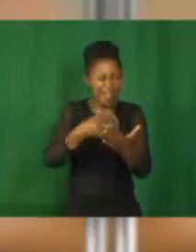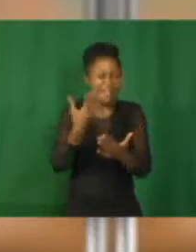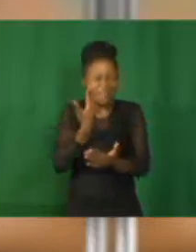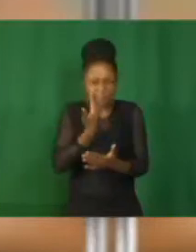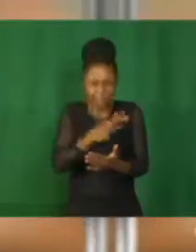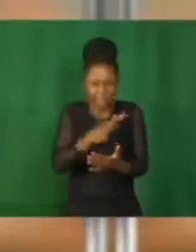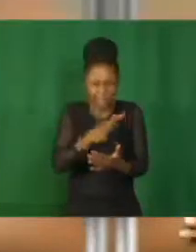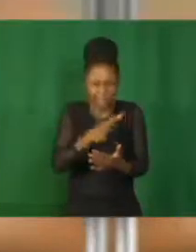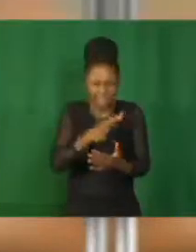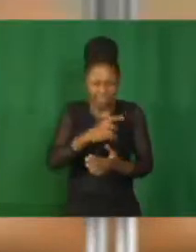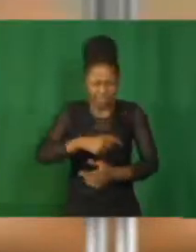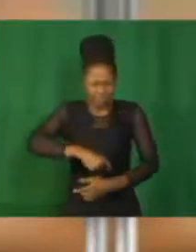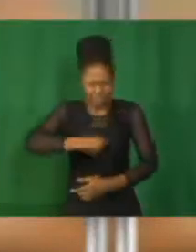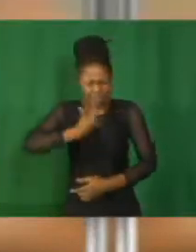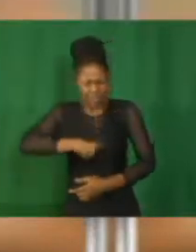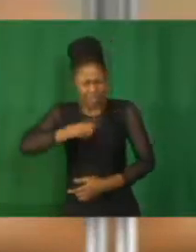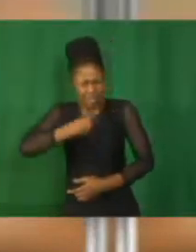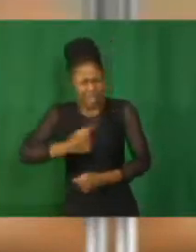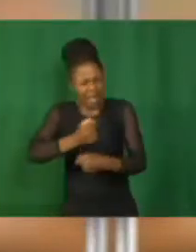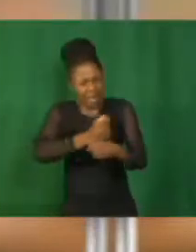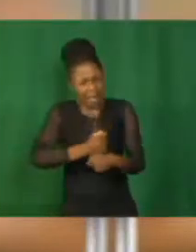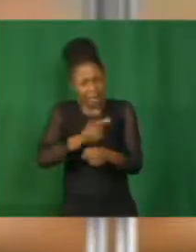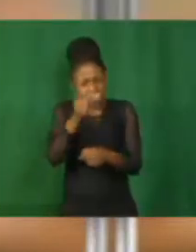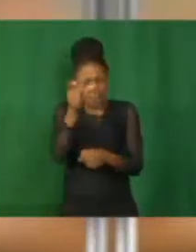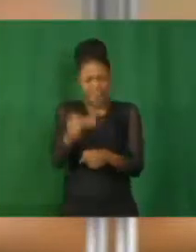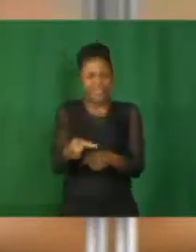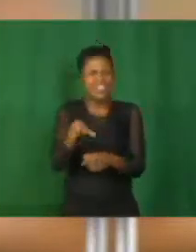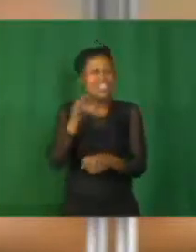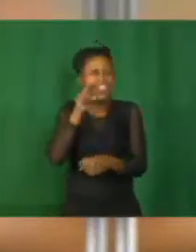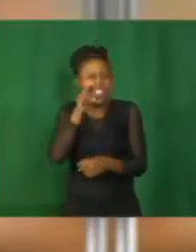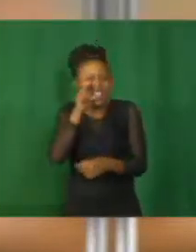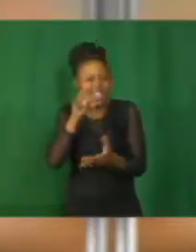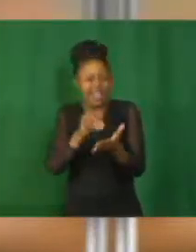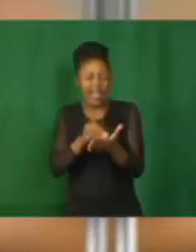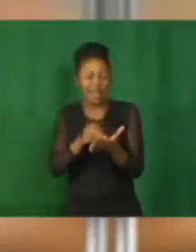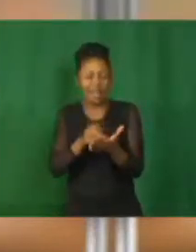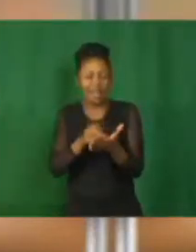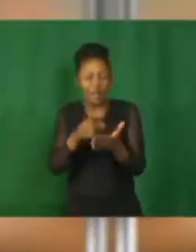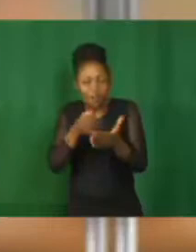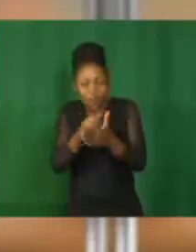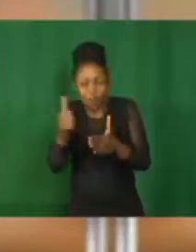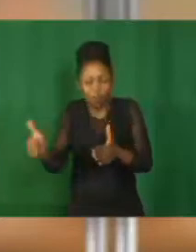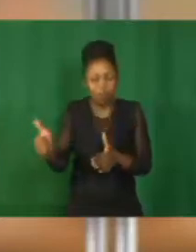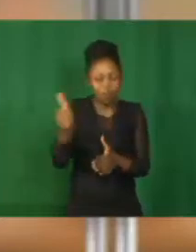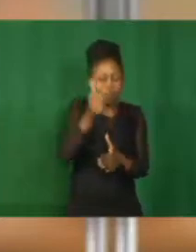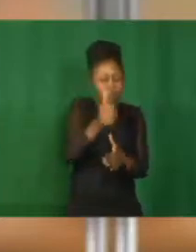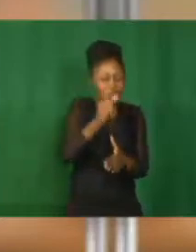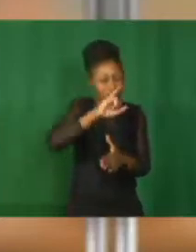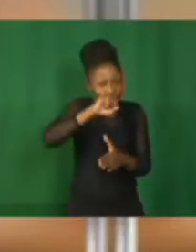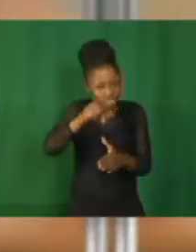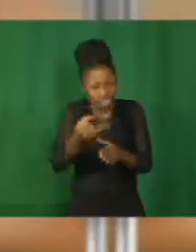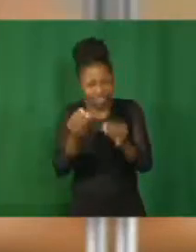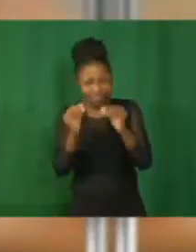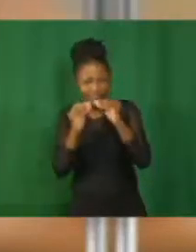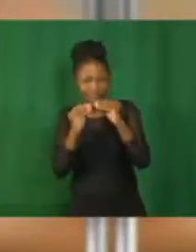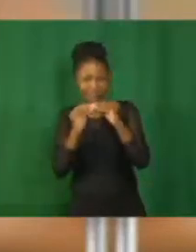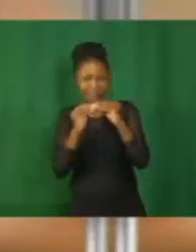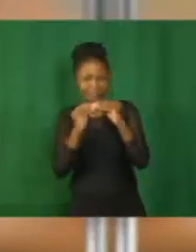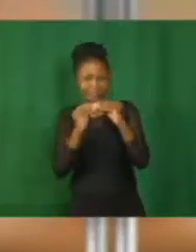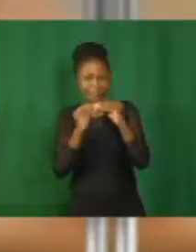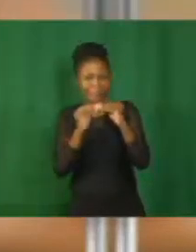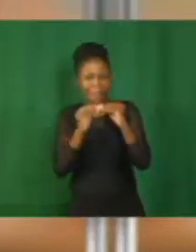characteristics now of this person that was supposed to replace Judas Iscariot, he told them